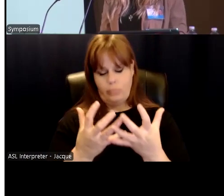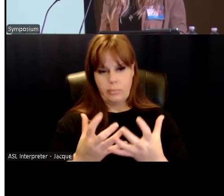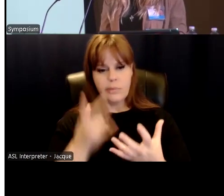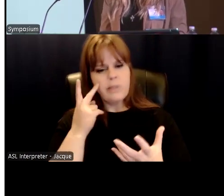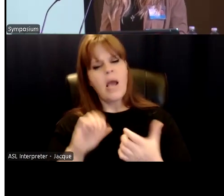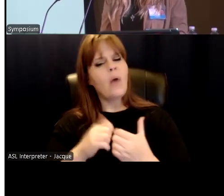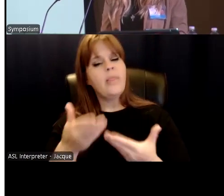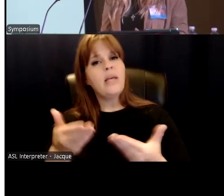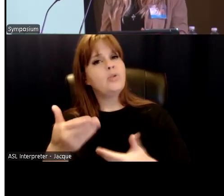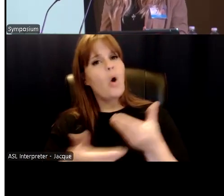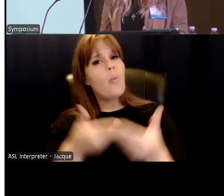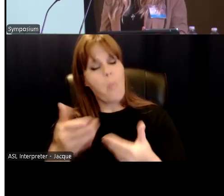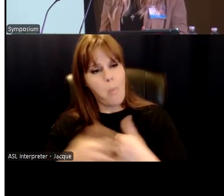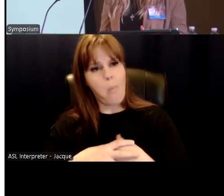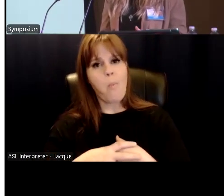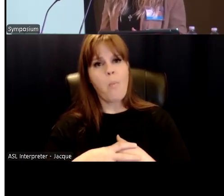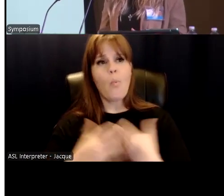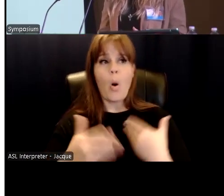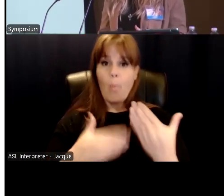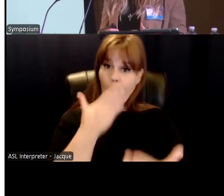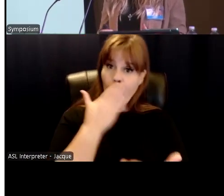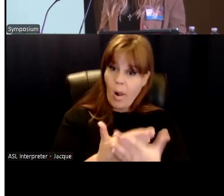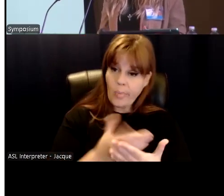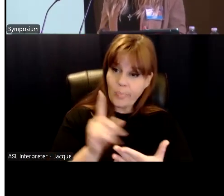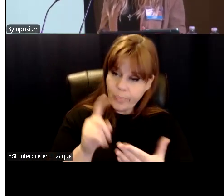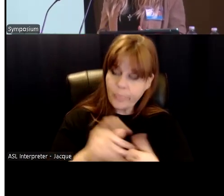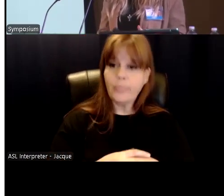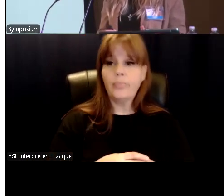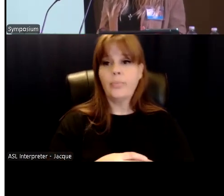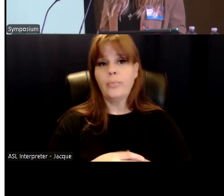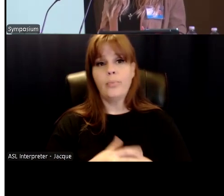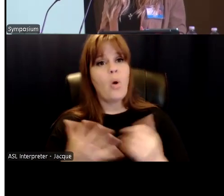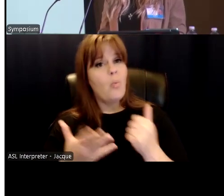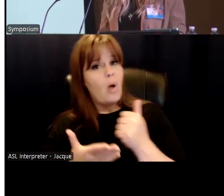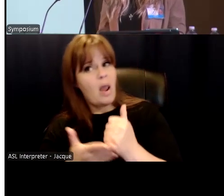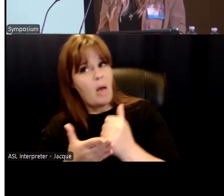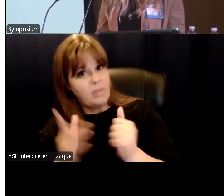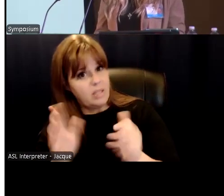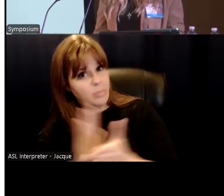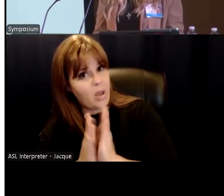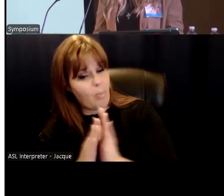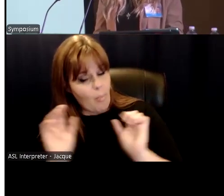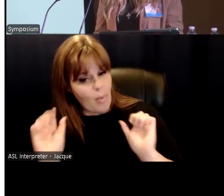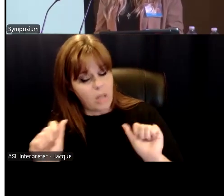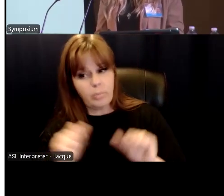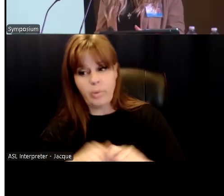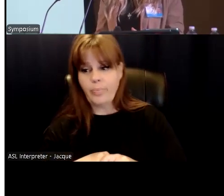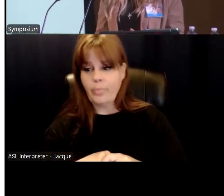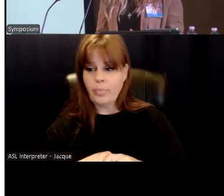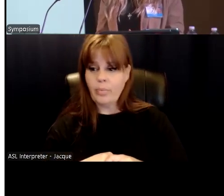went. What went well, what things helped this be possible, and then